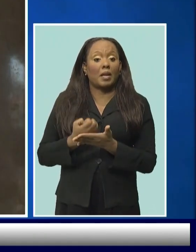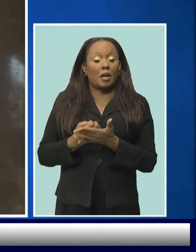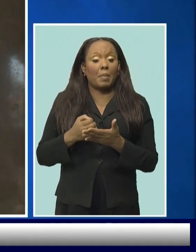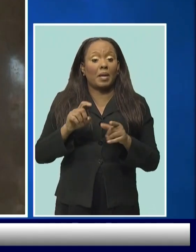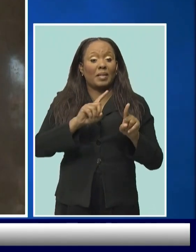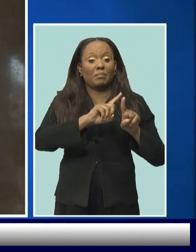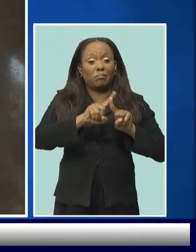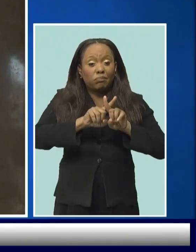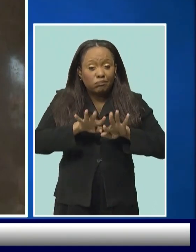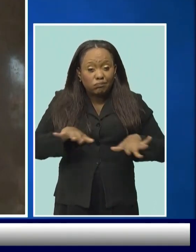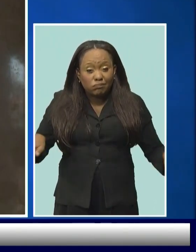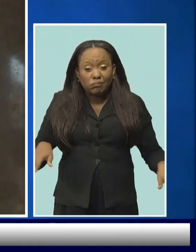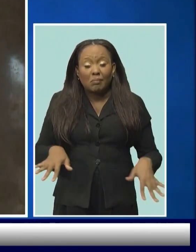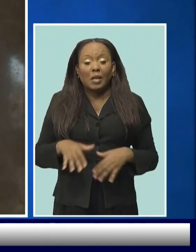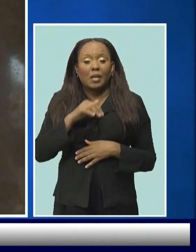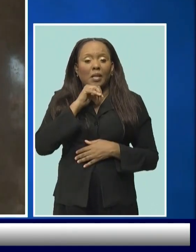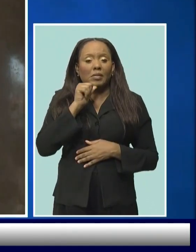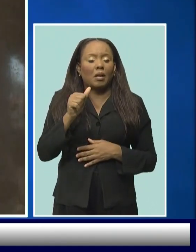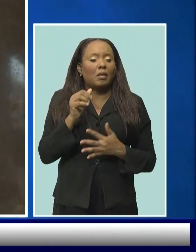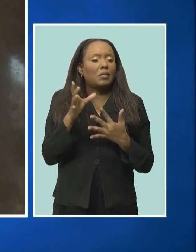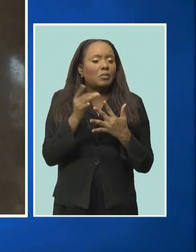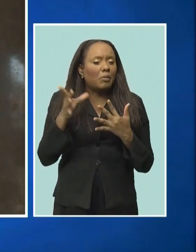is necessary.